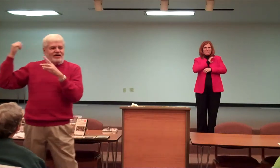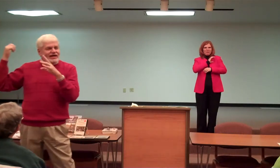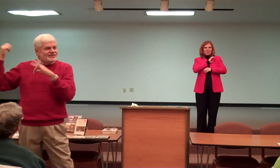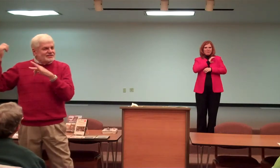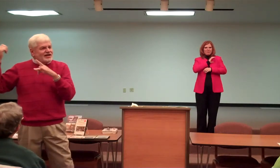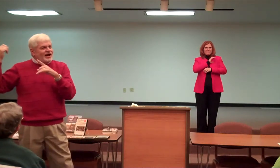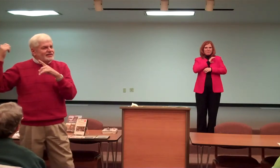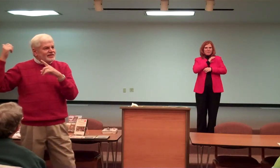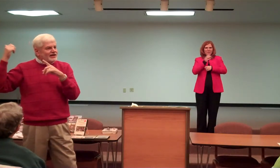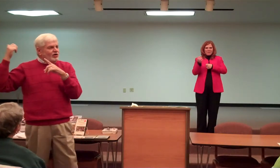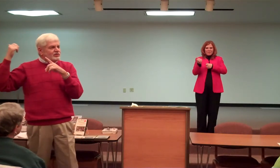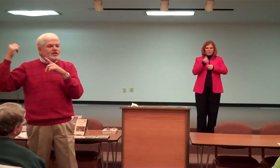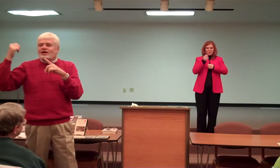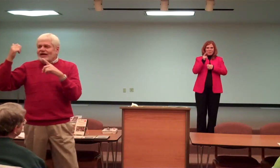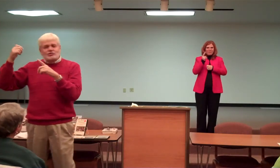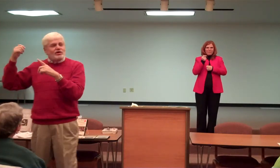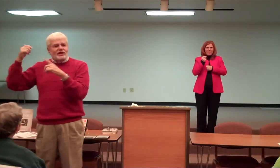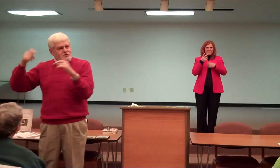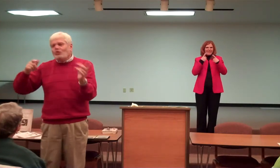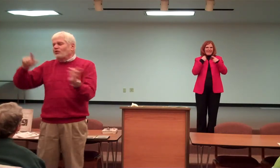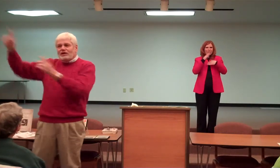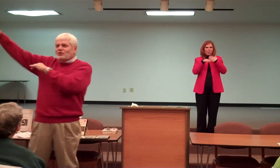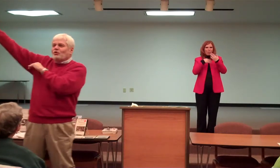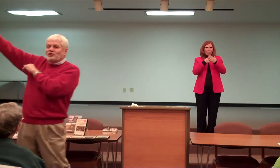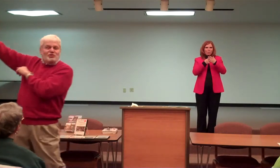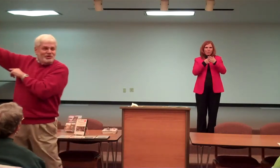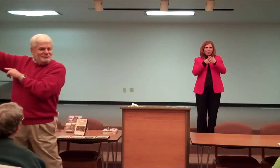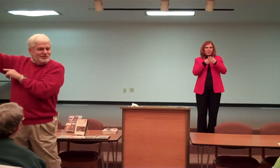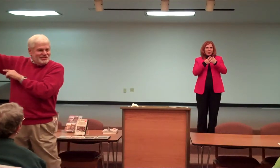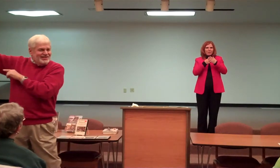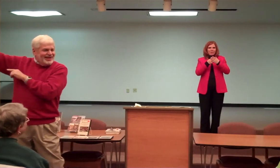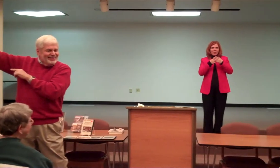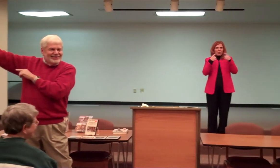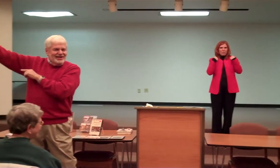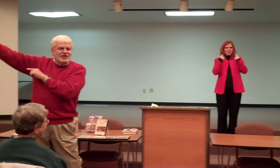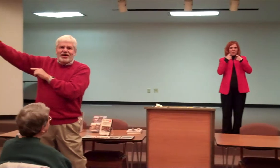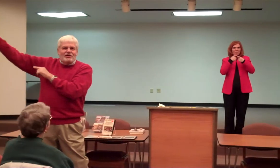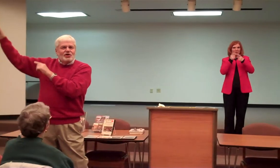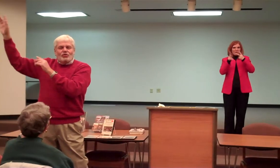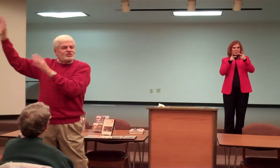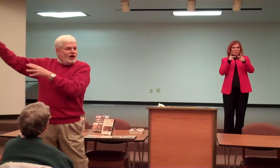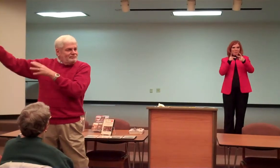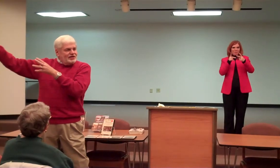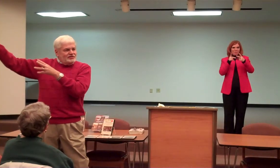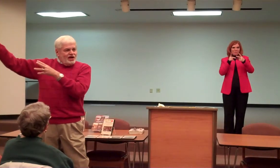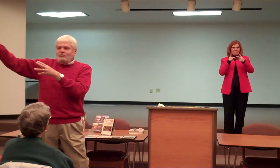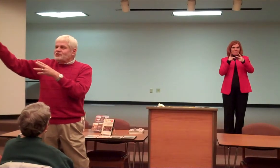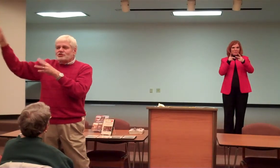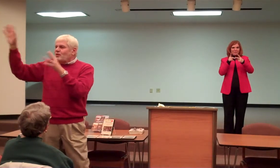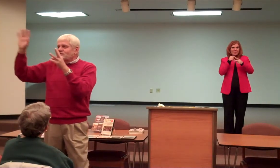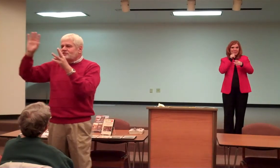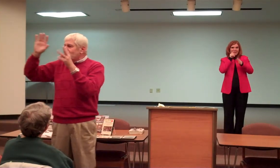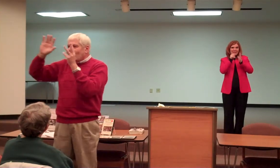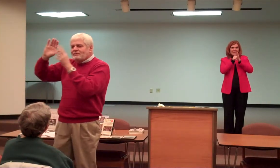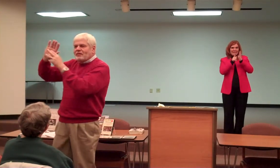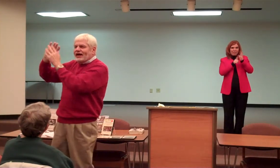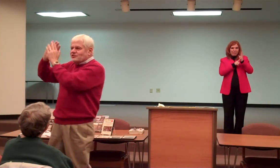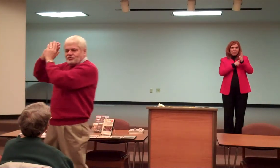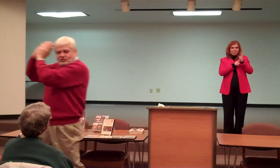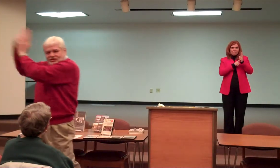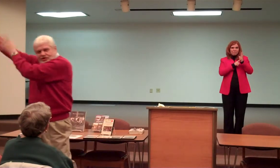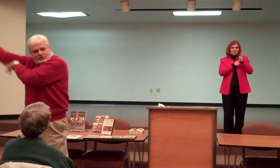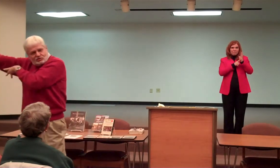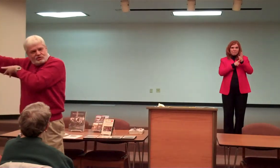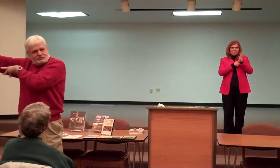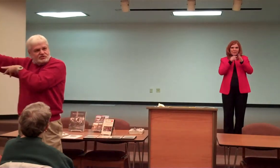pull those vans aside that had all this, that's where they were going. They were going to Northern Virginia. What Tom didn't know was you're supposed to just let them